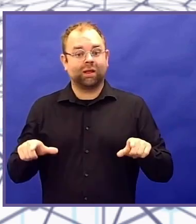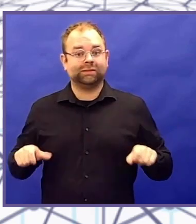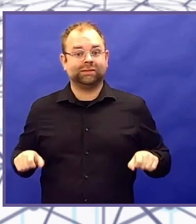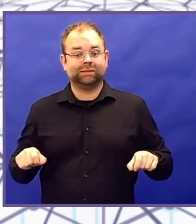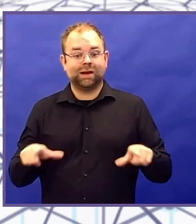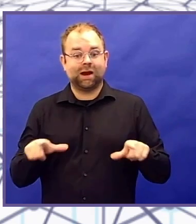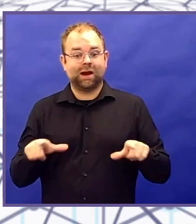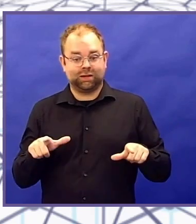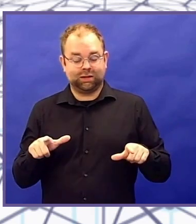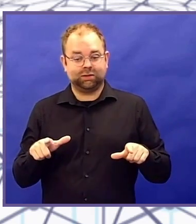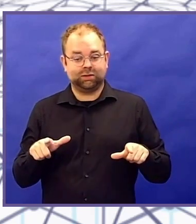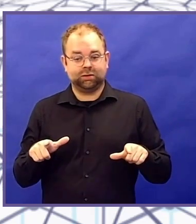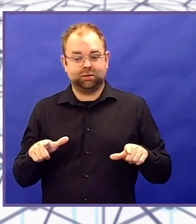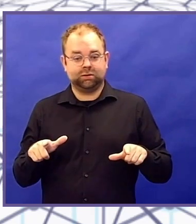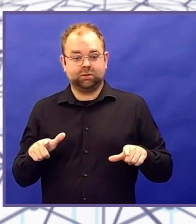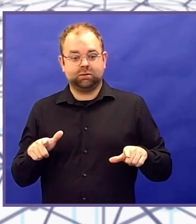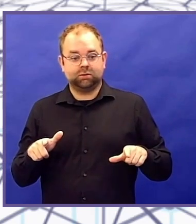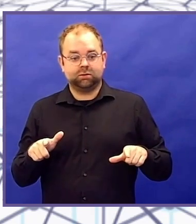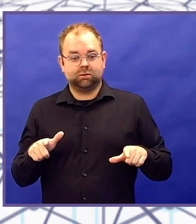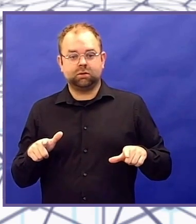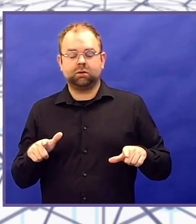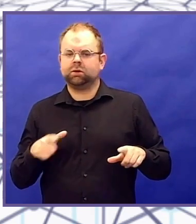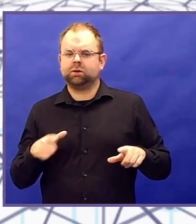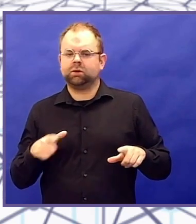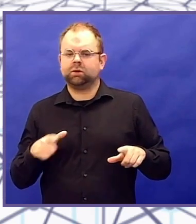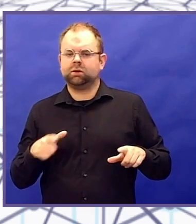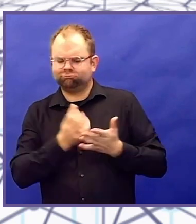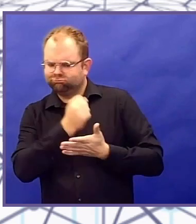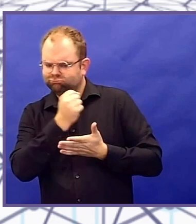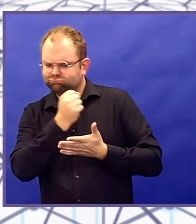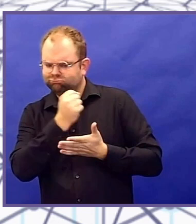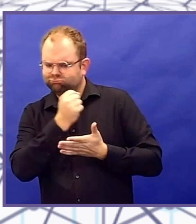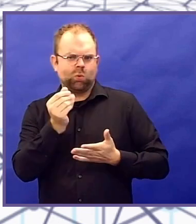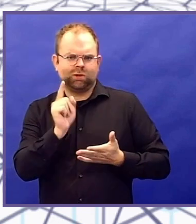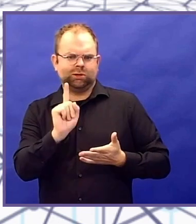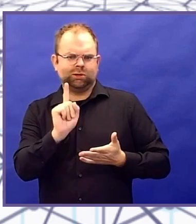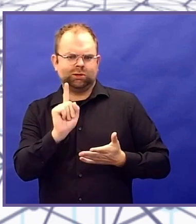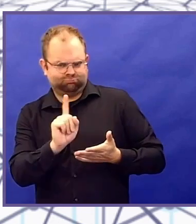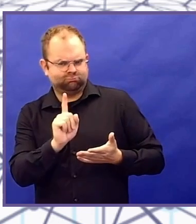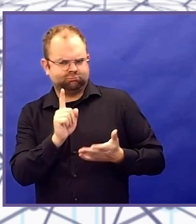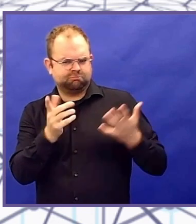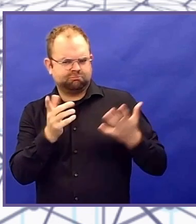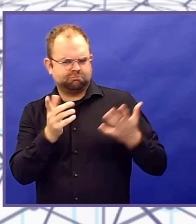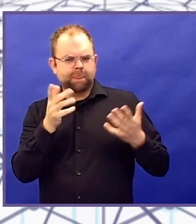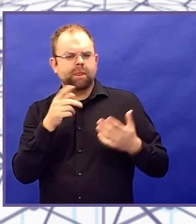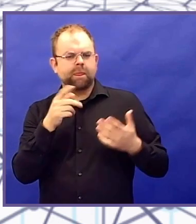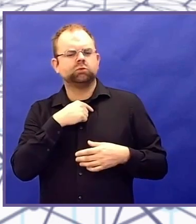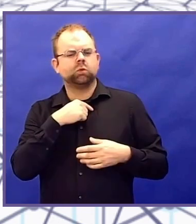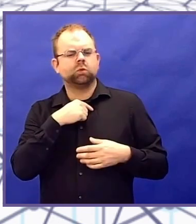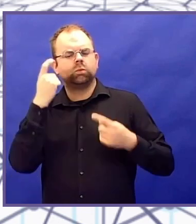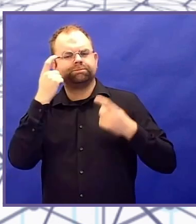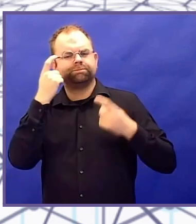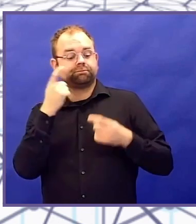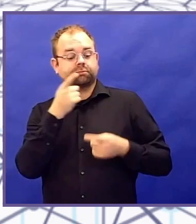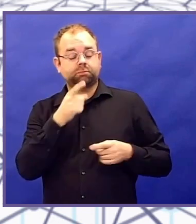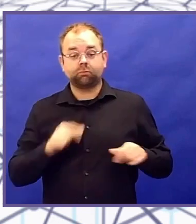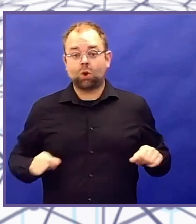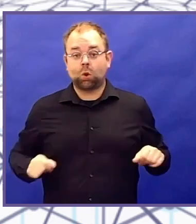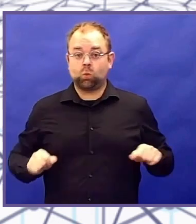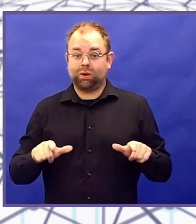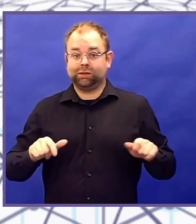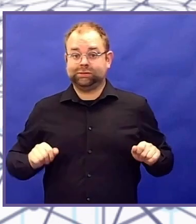from business perspective, if you can create value for the company